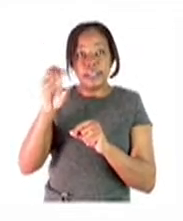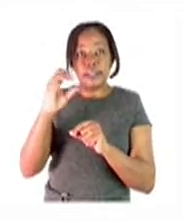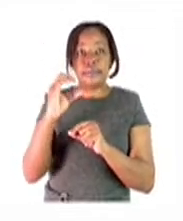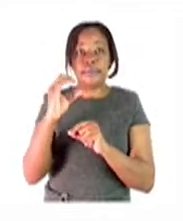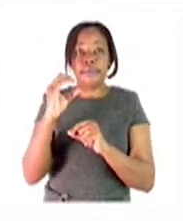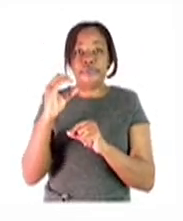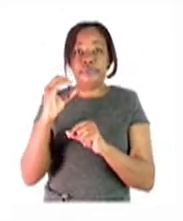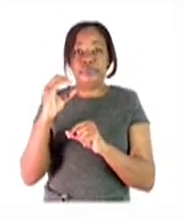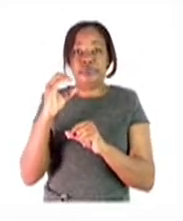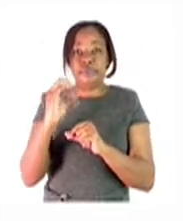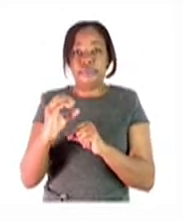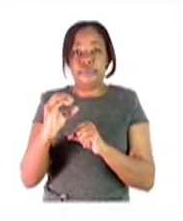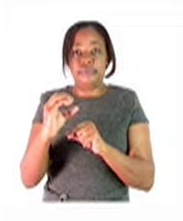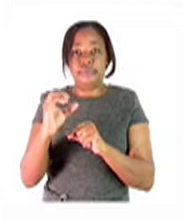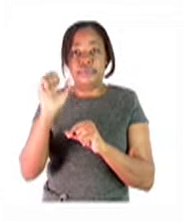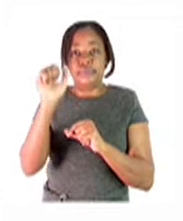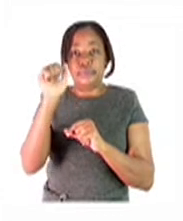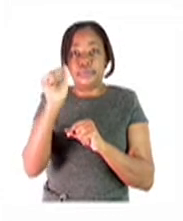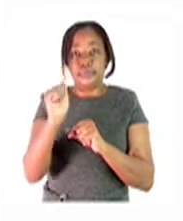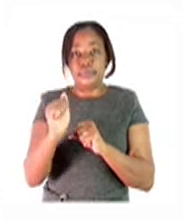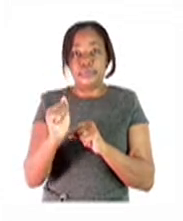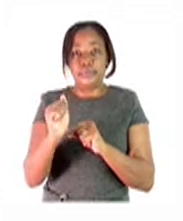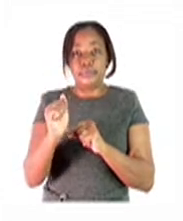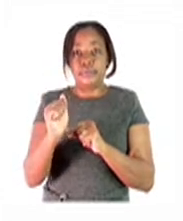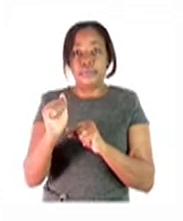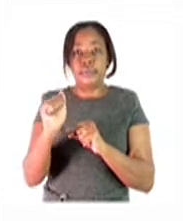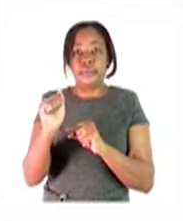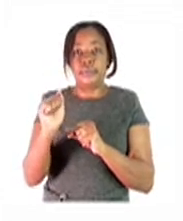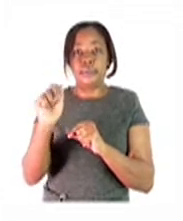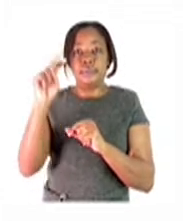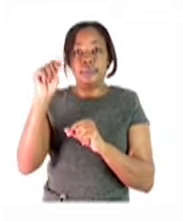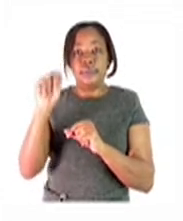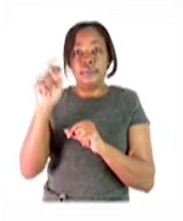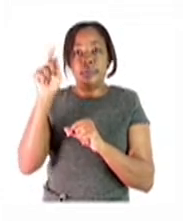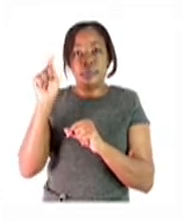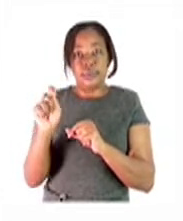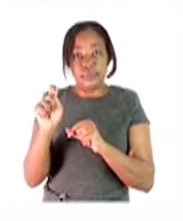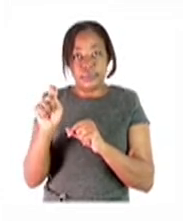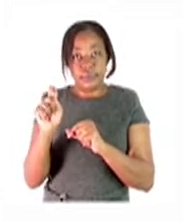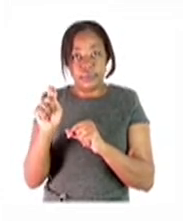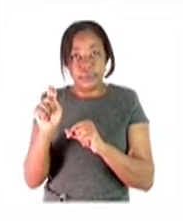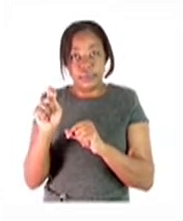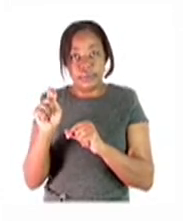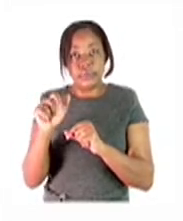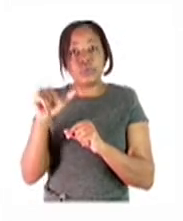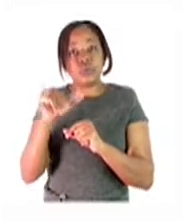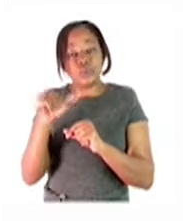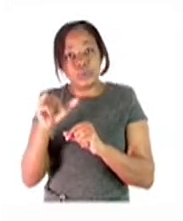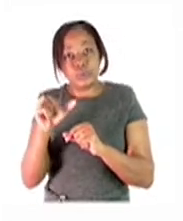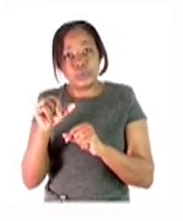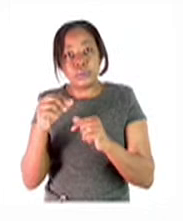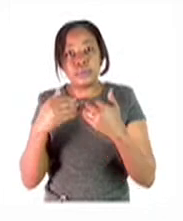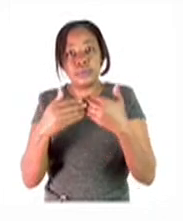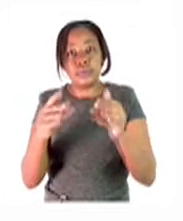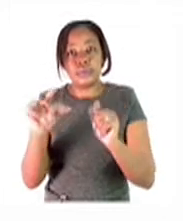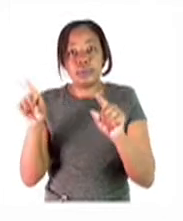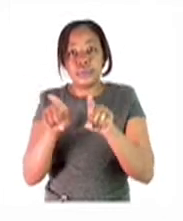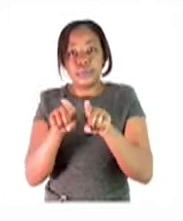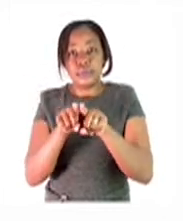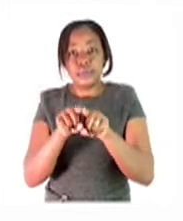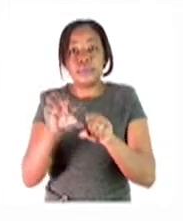animal which is here. The name of the animal can be found on the words, or it cannot be found, but all I need is only the